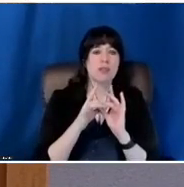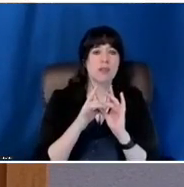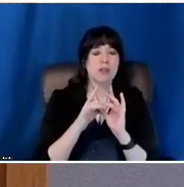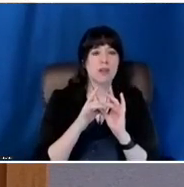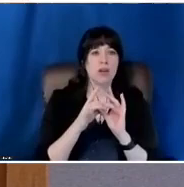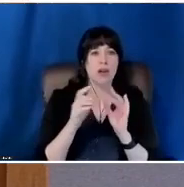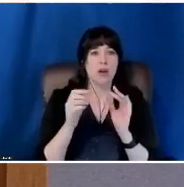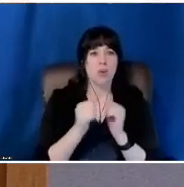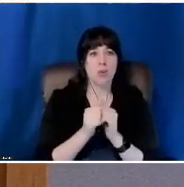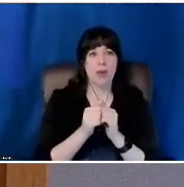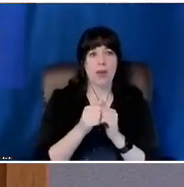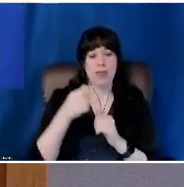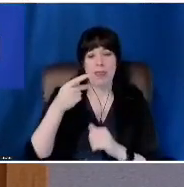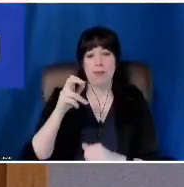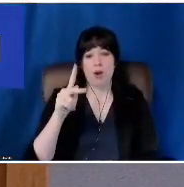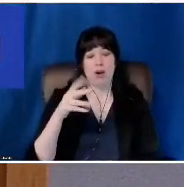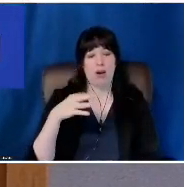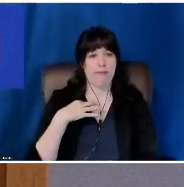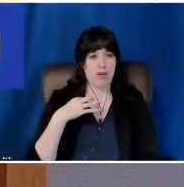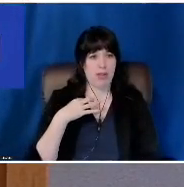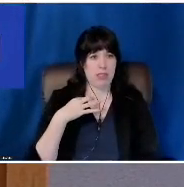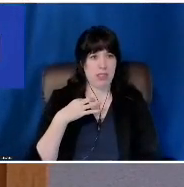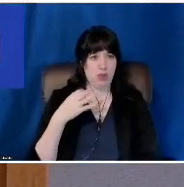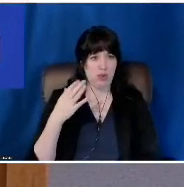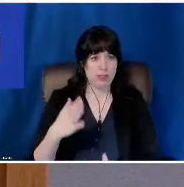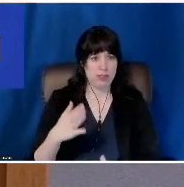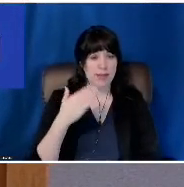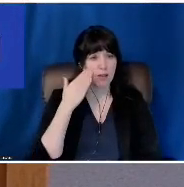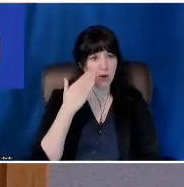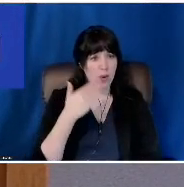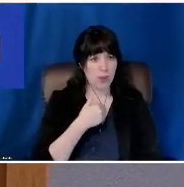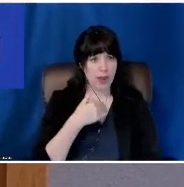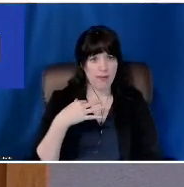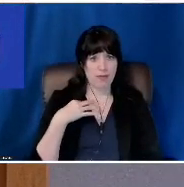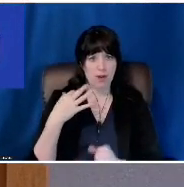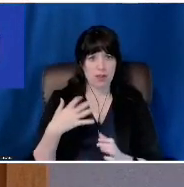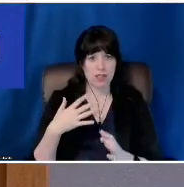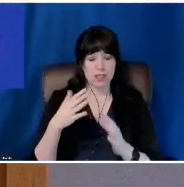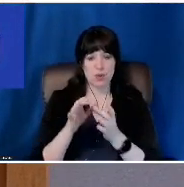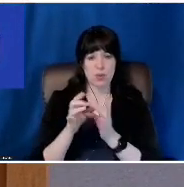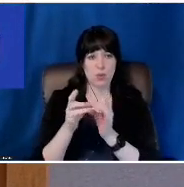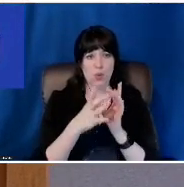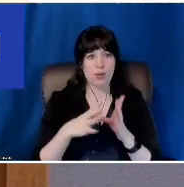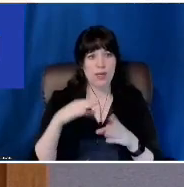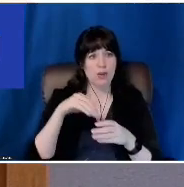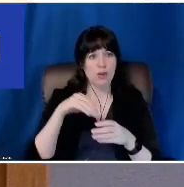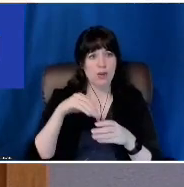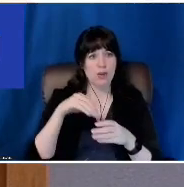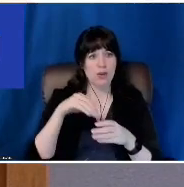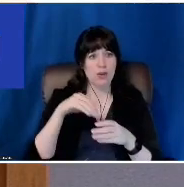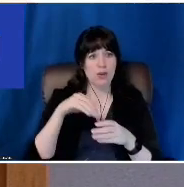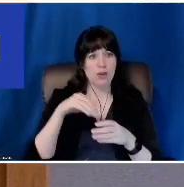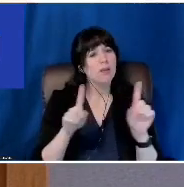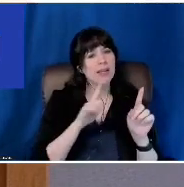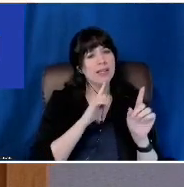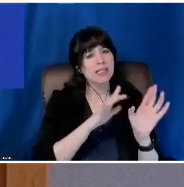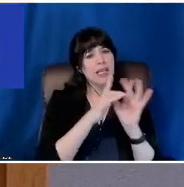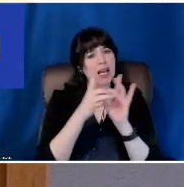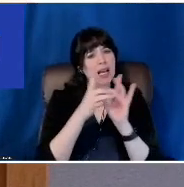park volunteers. I know that we have a volunteer coordinator within the city, but is that connected at all with what you all